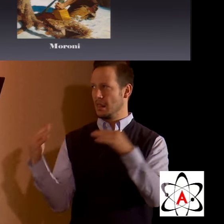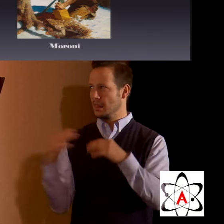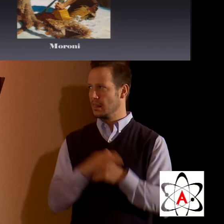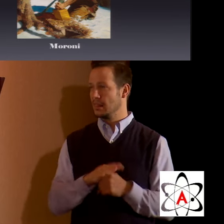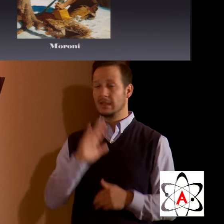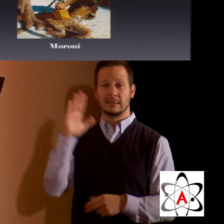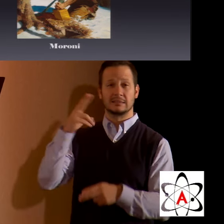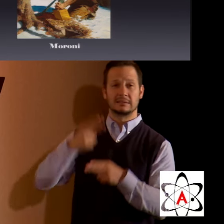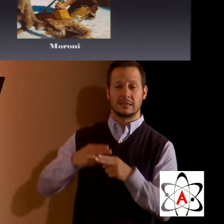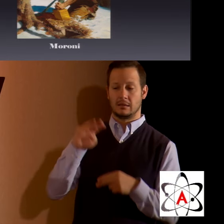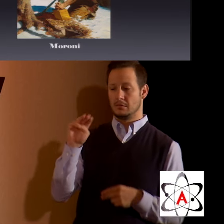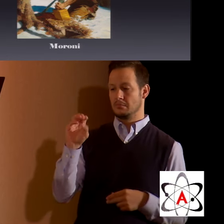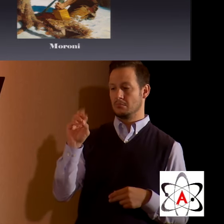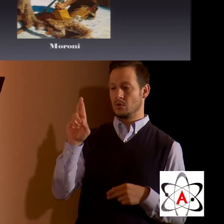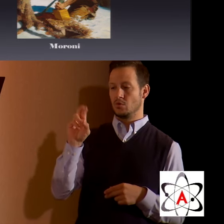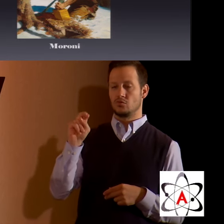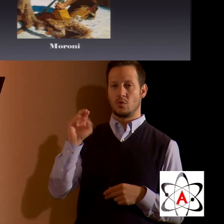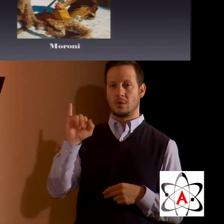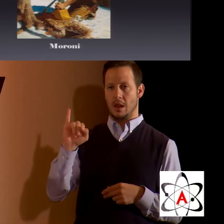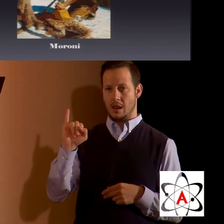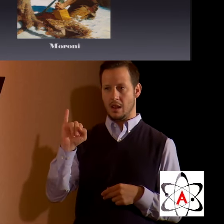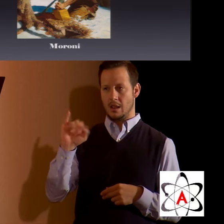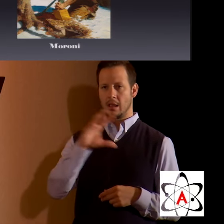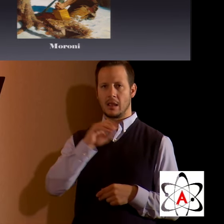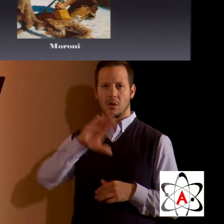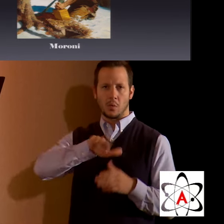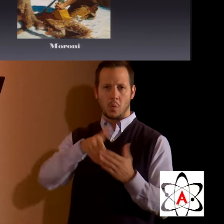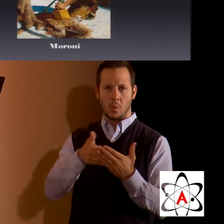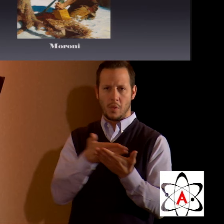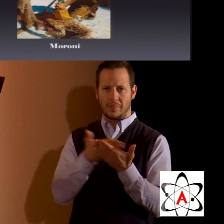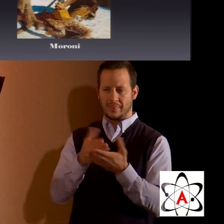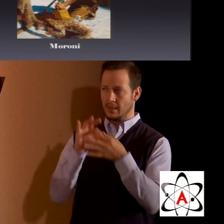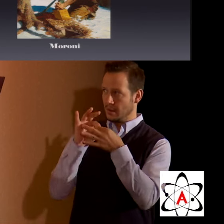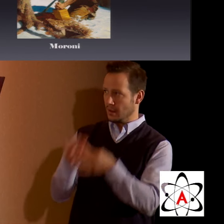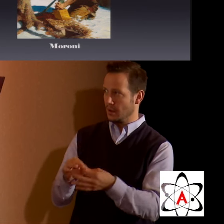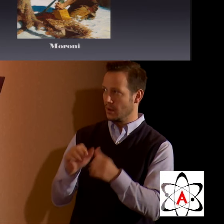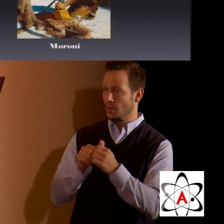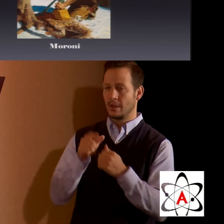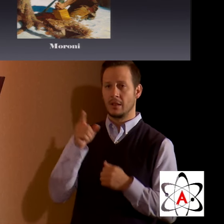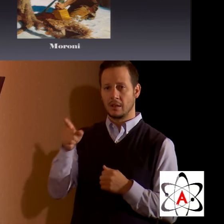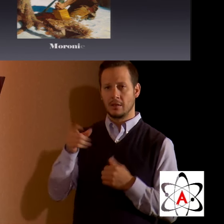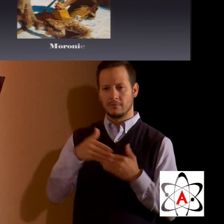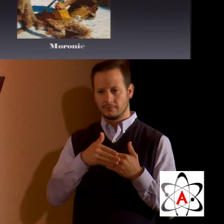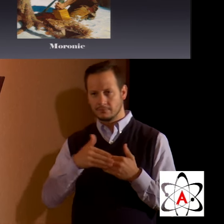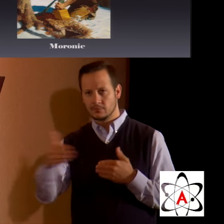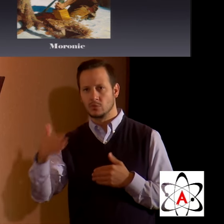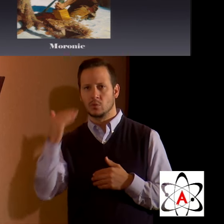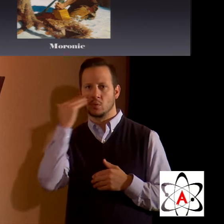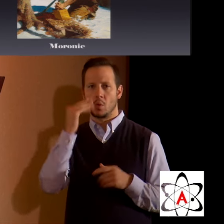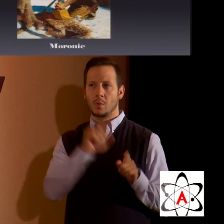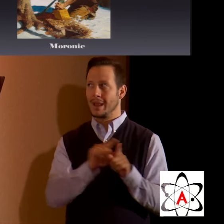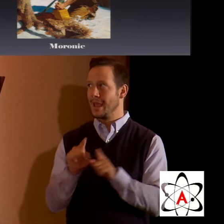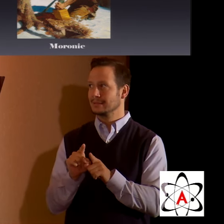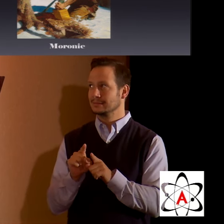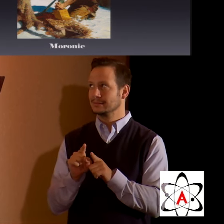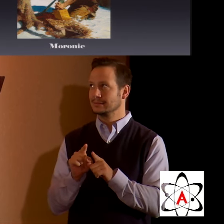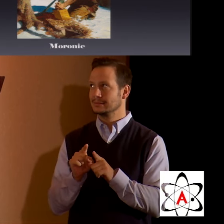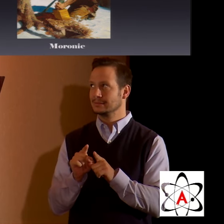His name was Moroni, and all things pertaining to him would henceforth be known as...